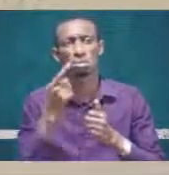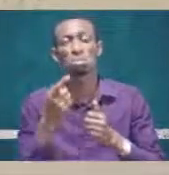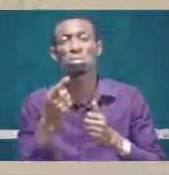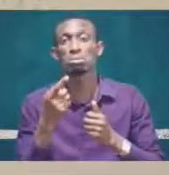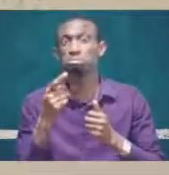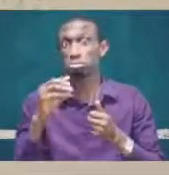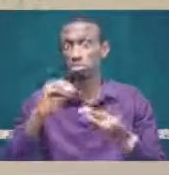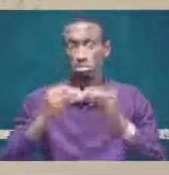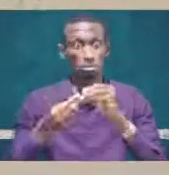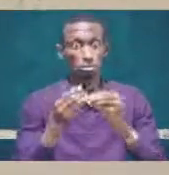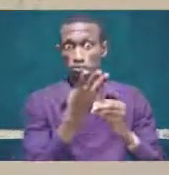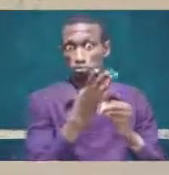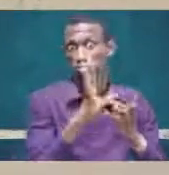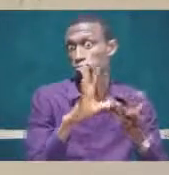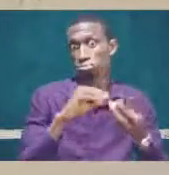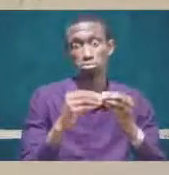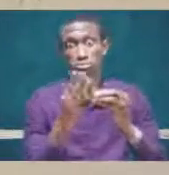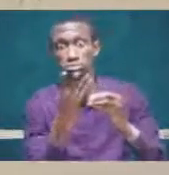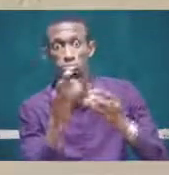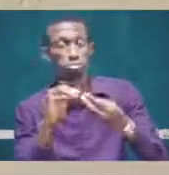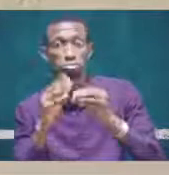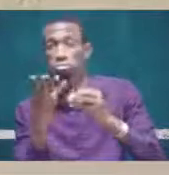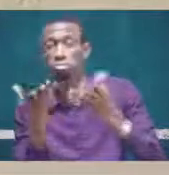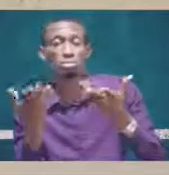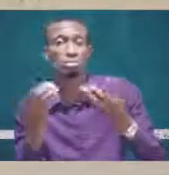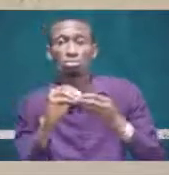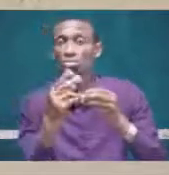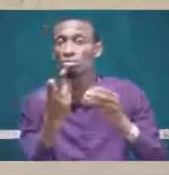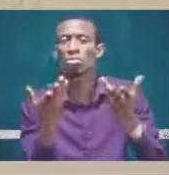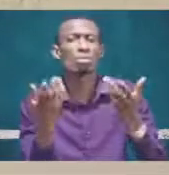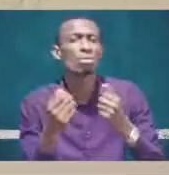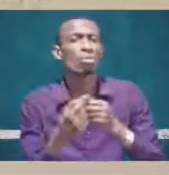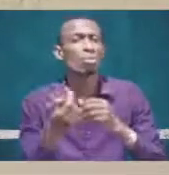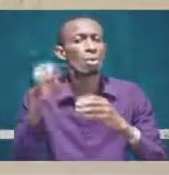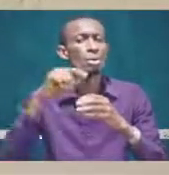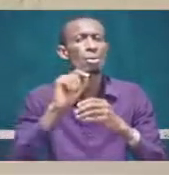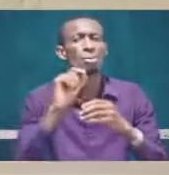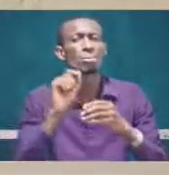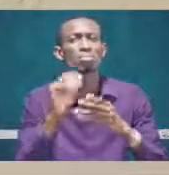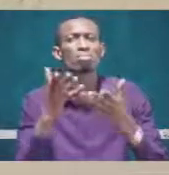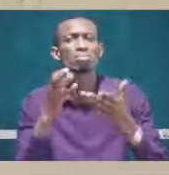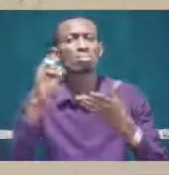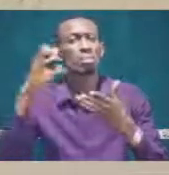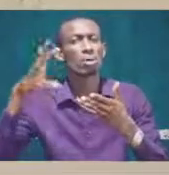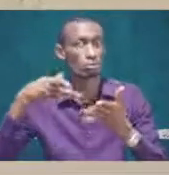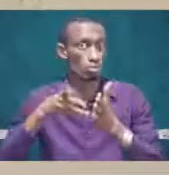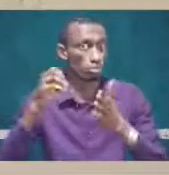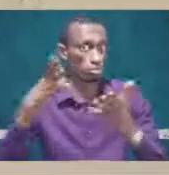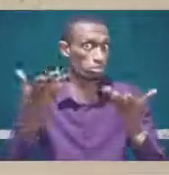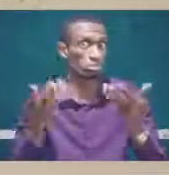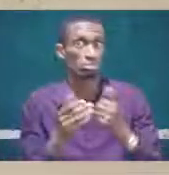number, maybe 4 numbers, then 3 numbers, then 4 numbers. You will recall that when we were still